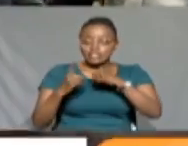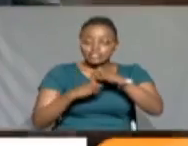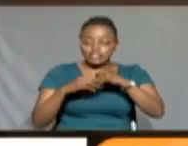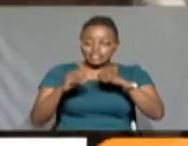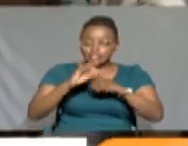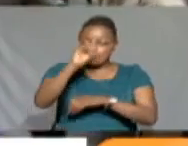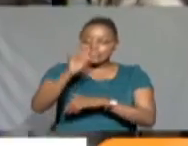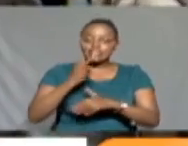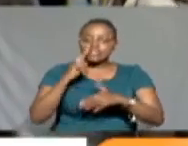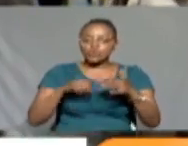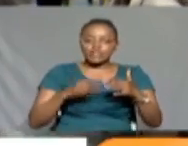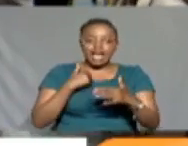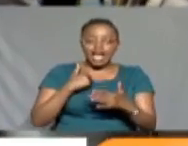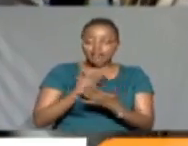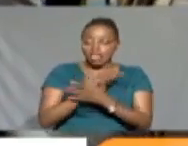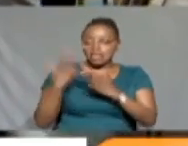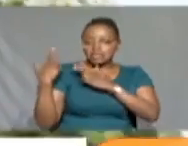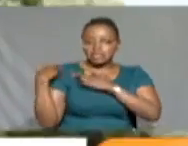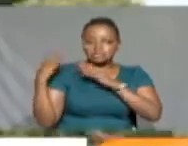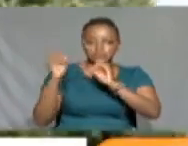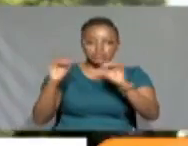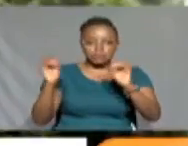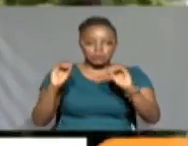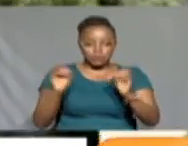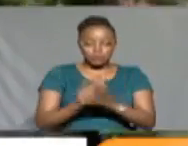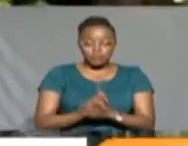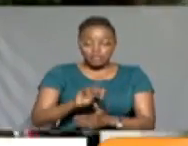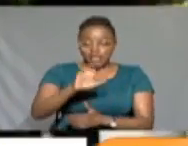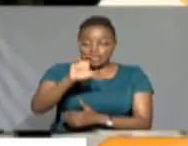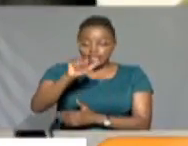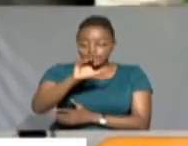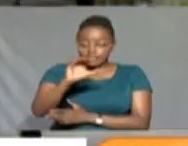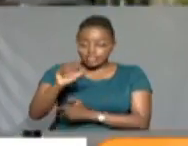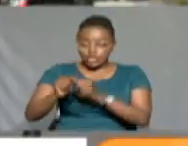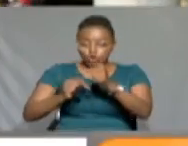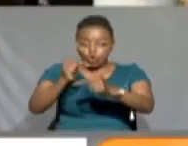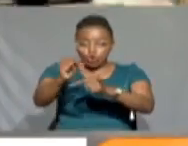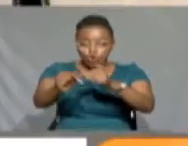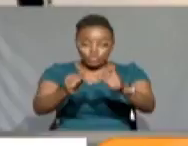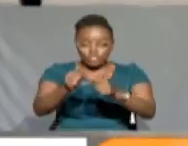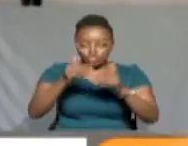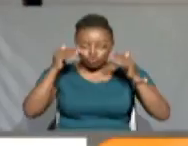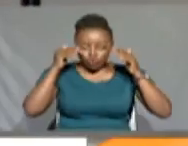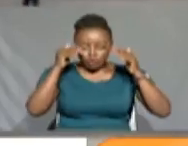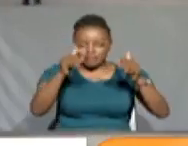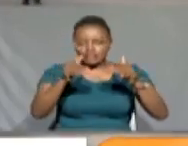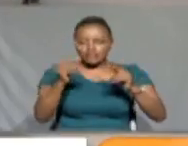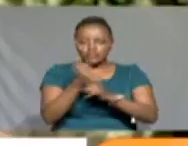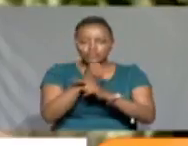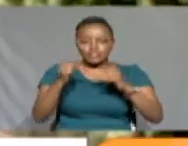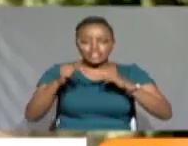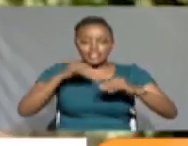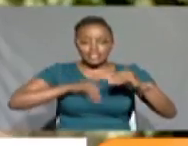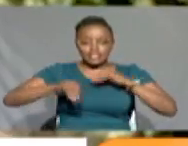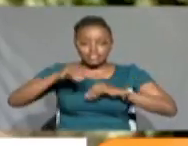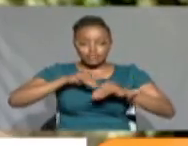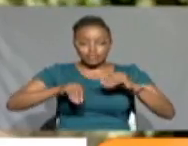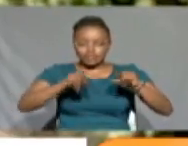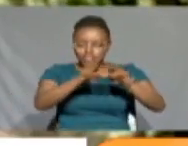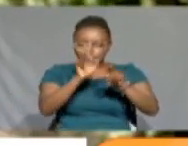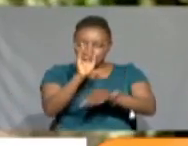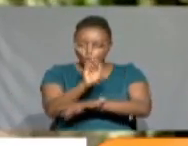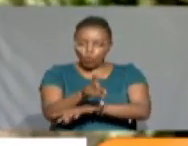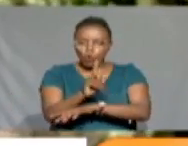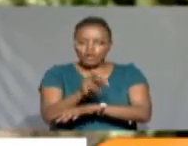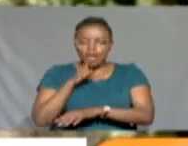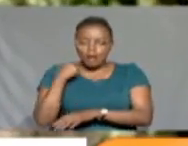60% said they had no role. And as EACC continues to express its commitment to the war against graft, it is also warning